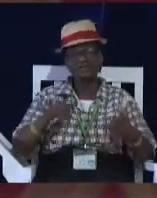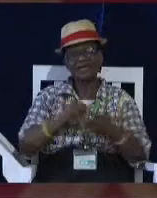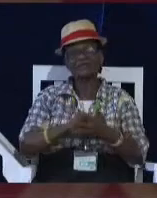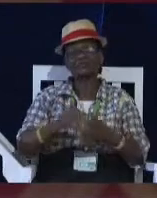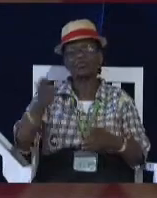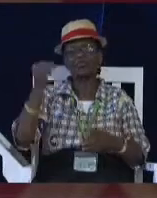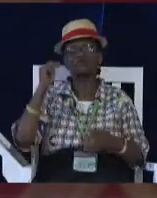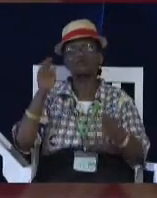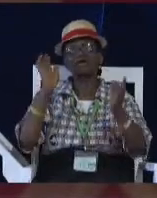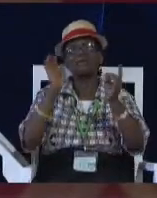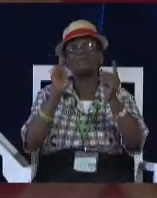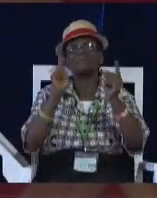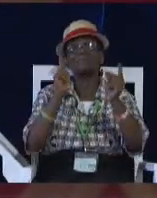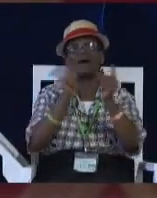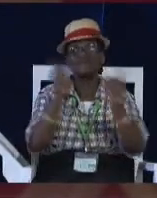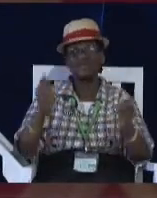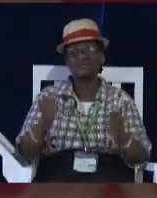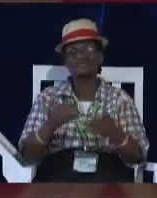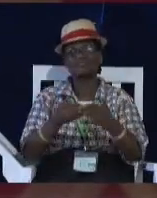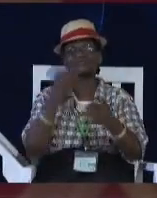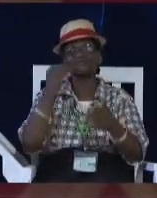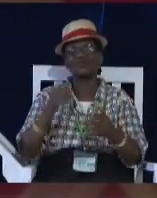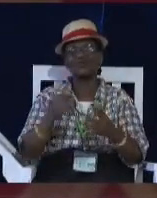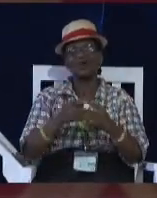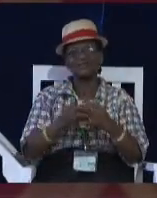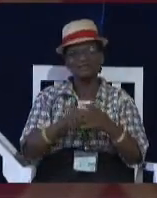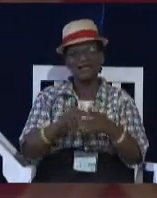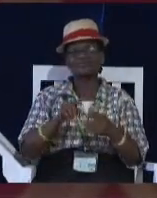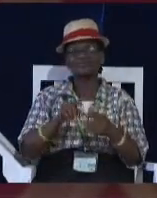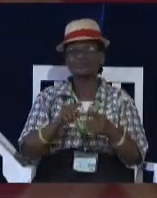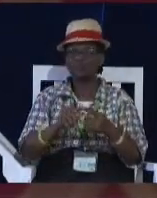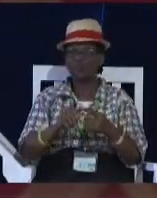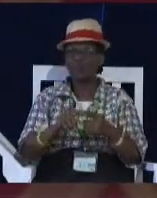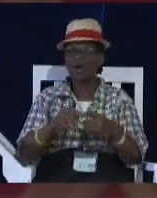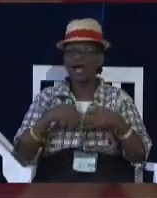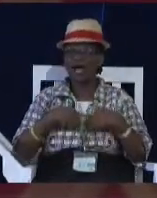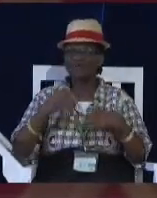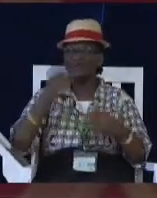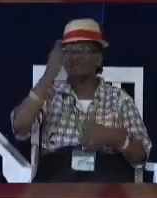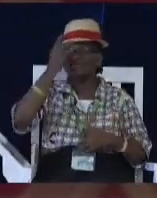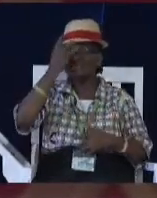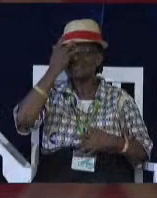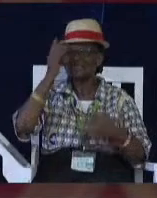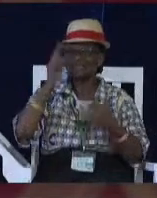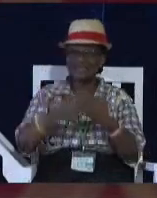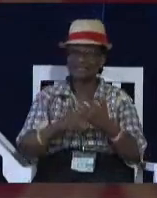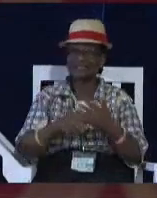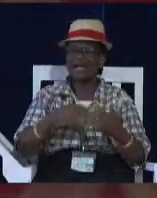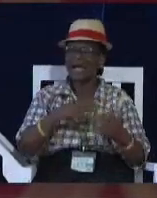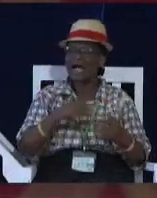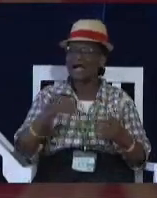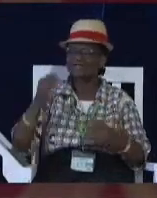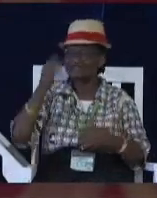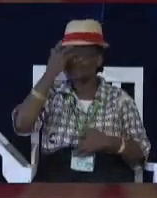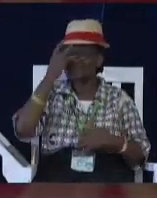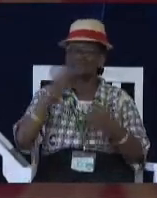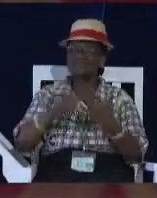began to malfunction, because sickness is an agent of death.